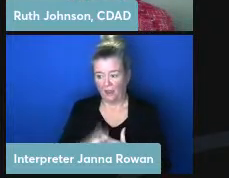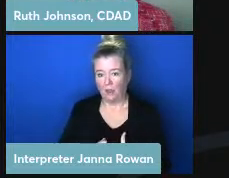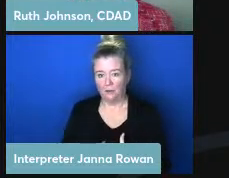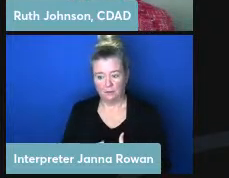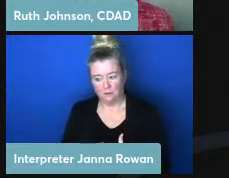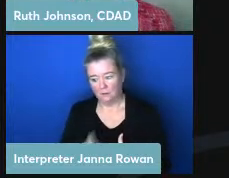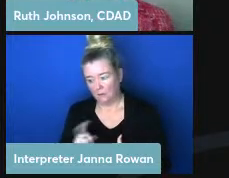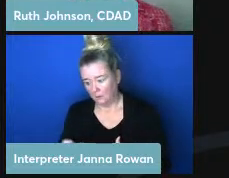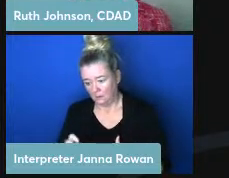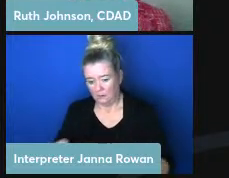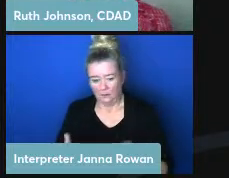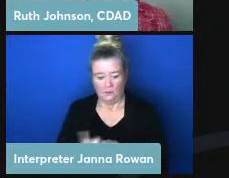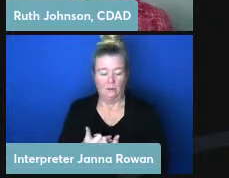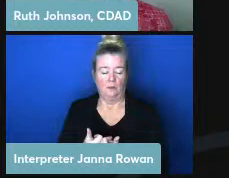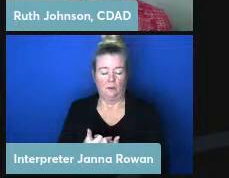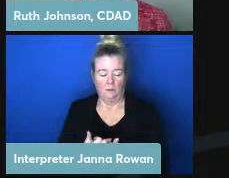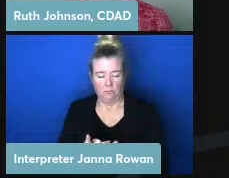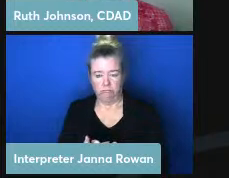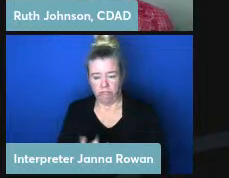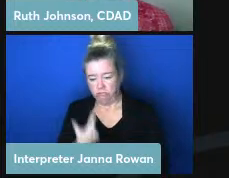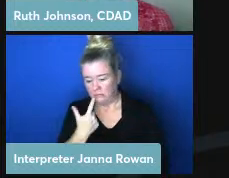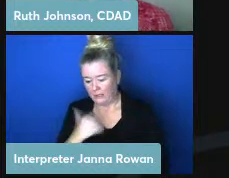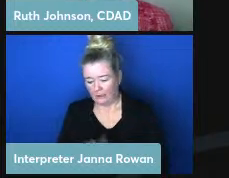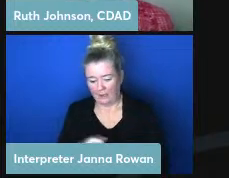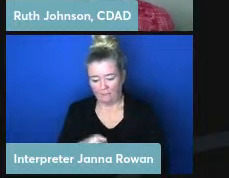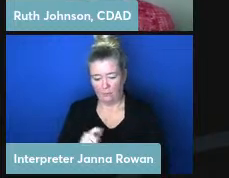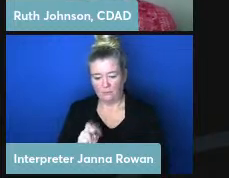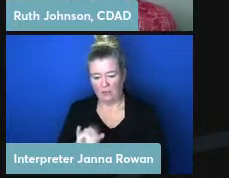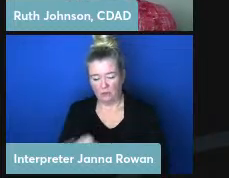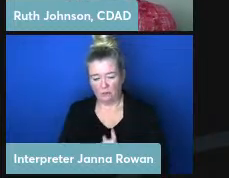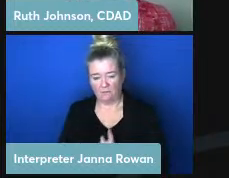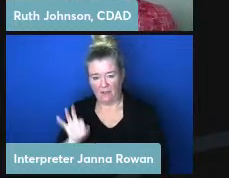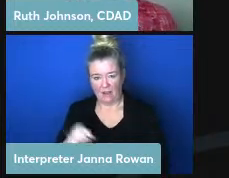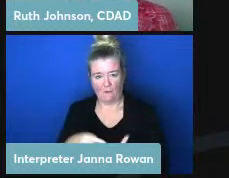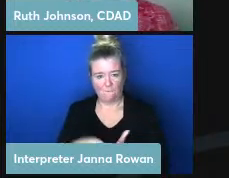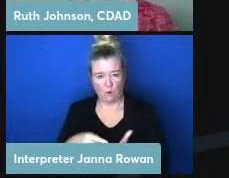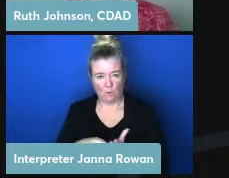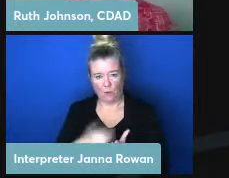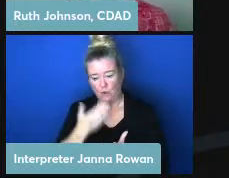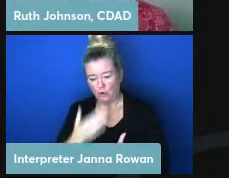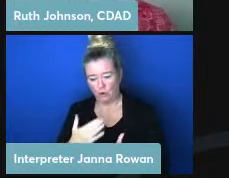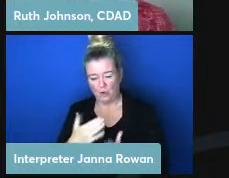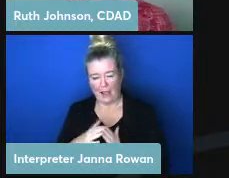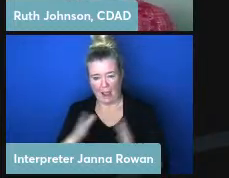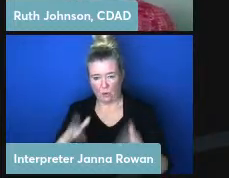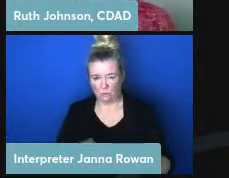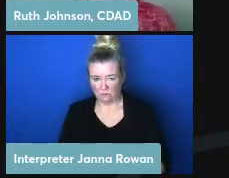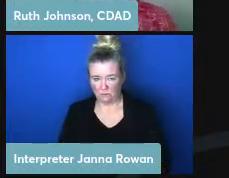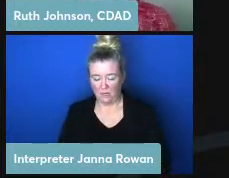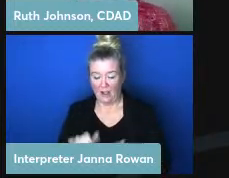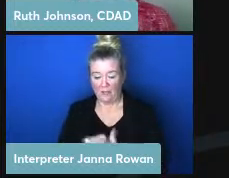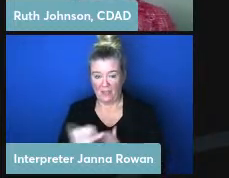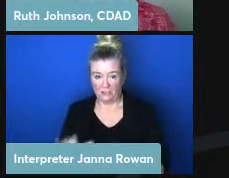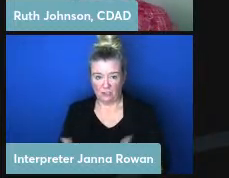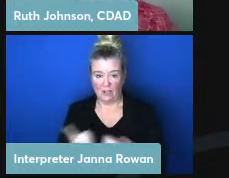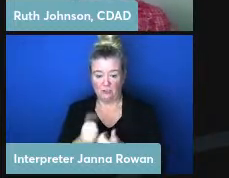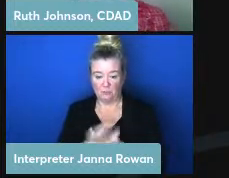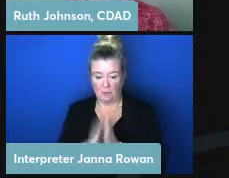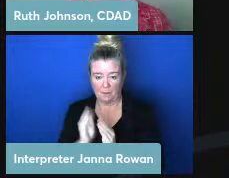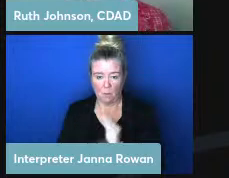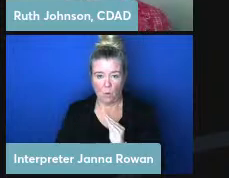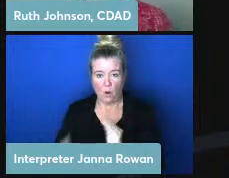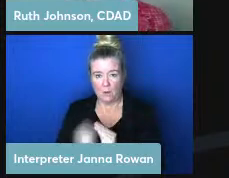challenge. I'm kind of repeating what Terri said, to find an affordable and decent unit. And that challenge is only getting more severe